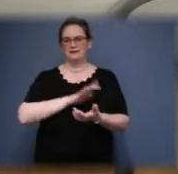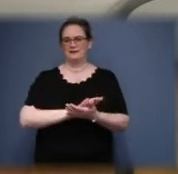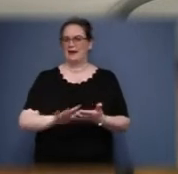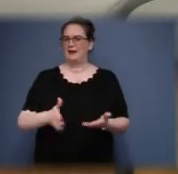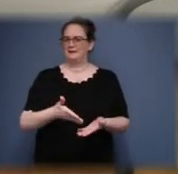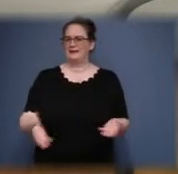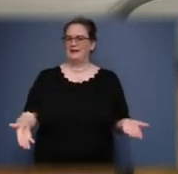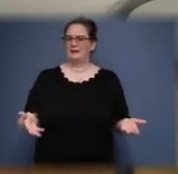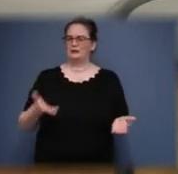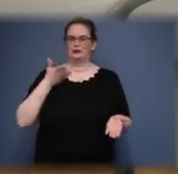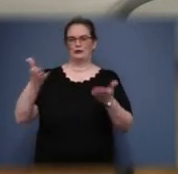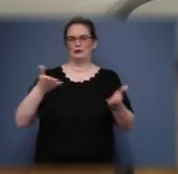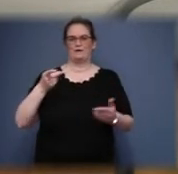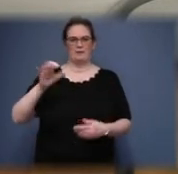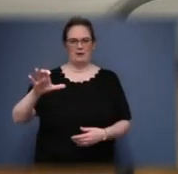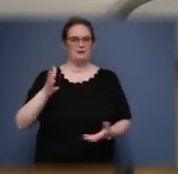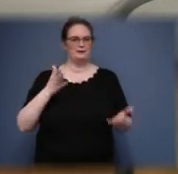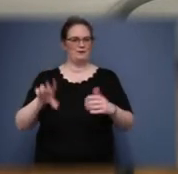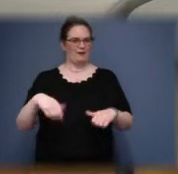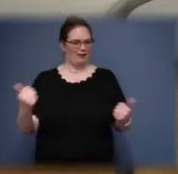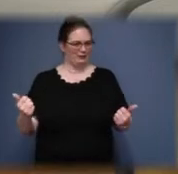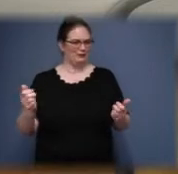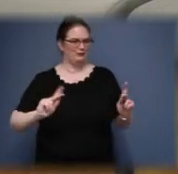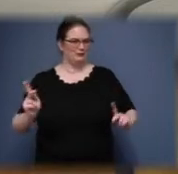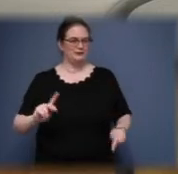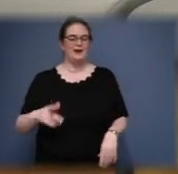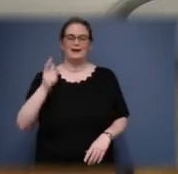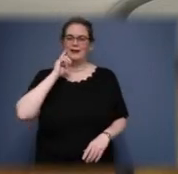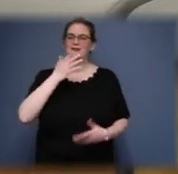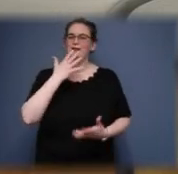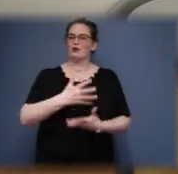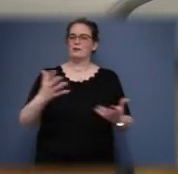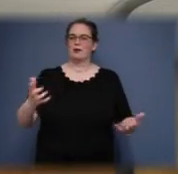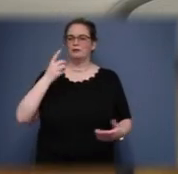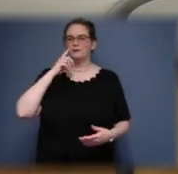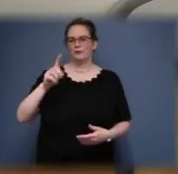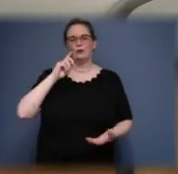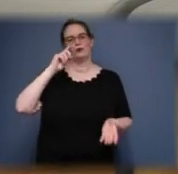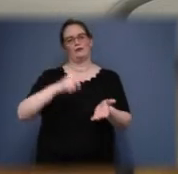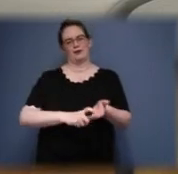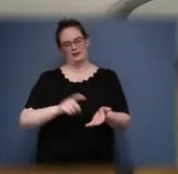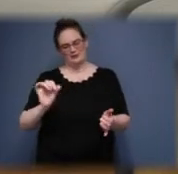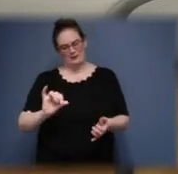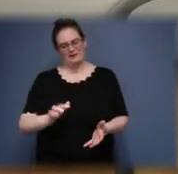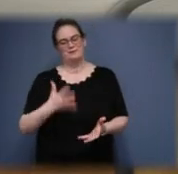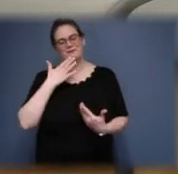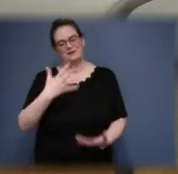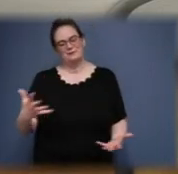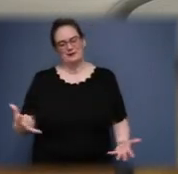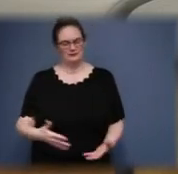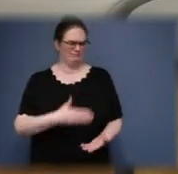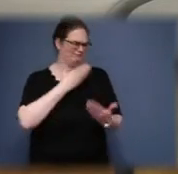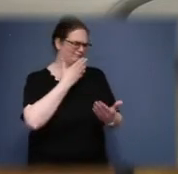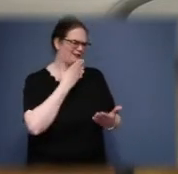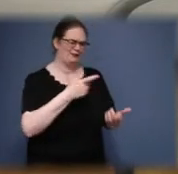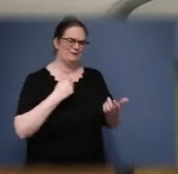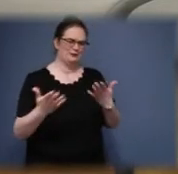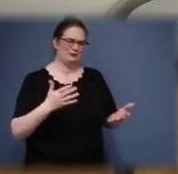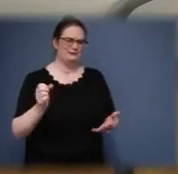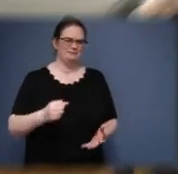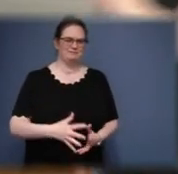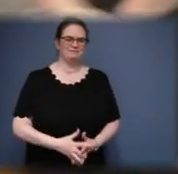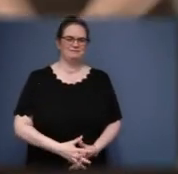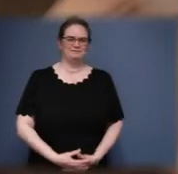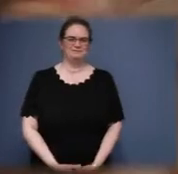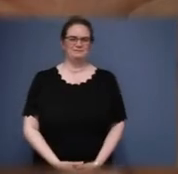to serve the public and serve others. And I thank you very much for the recognition as well. Thank you so much. Thank you. Thank you for serving.